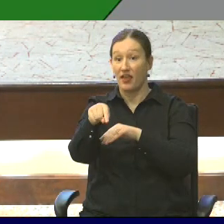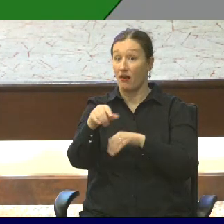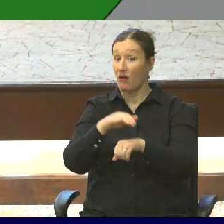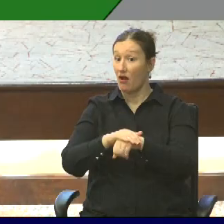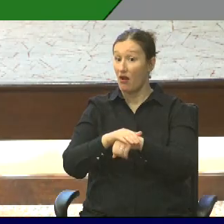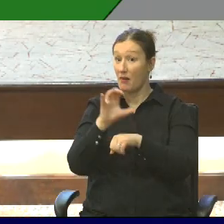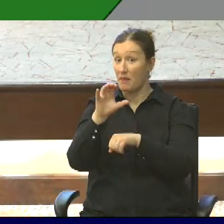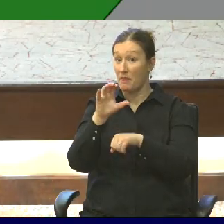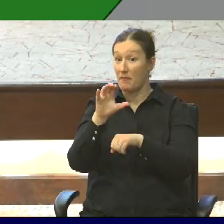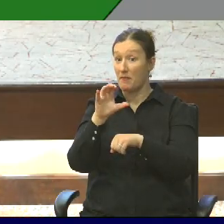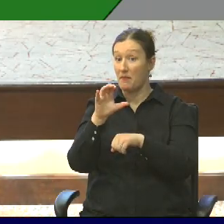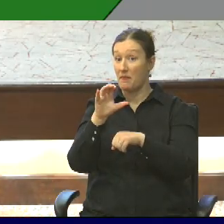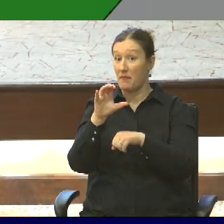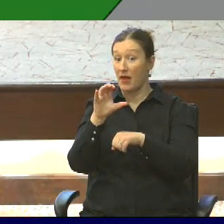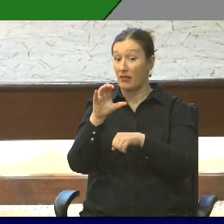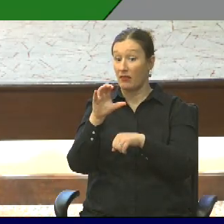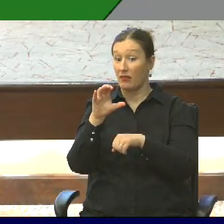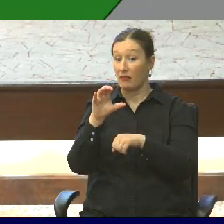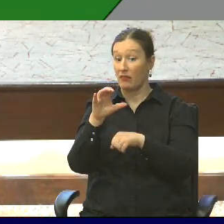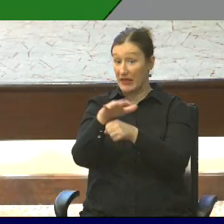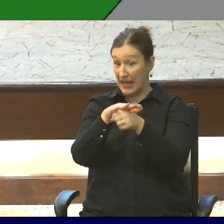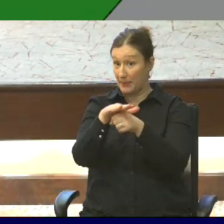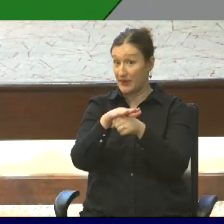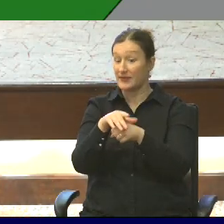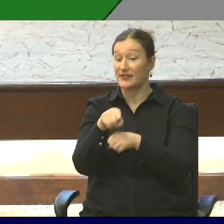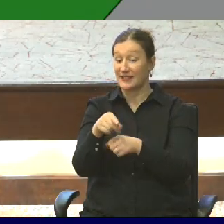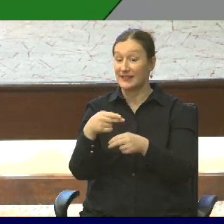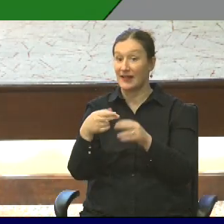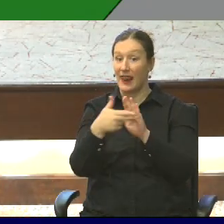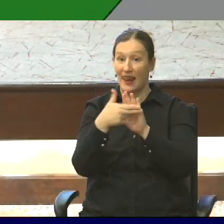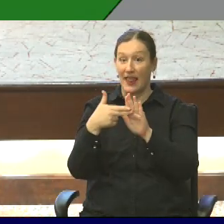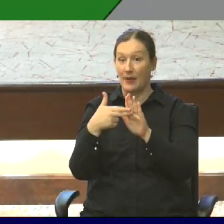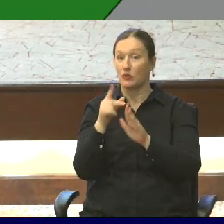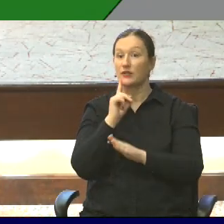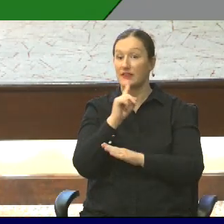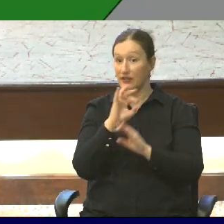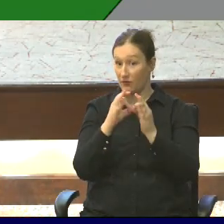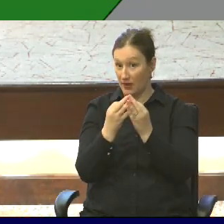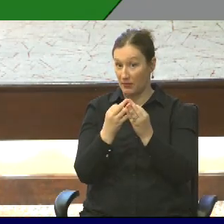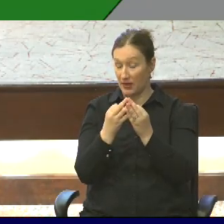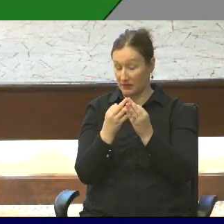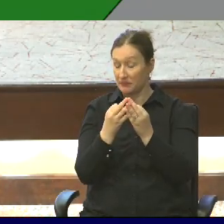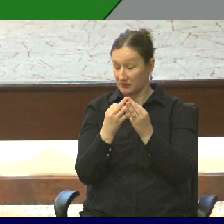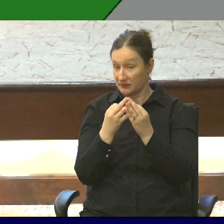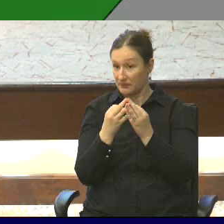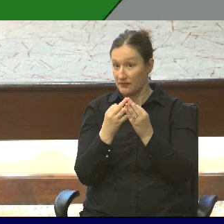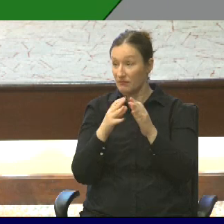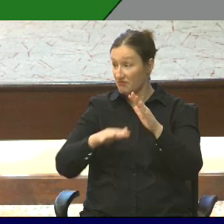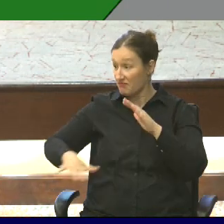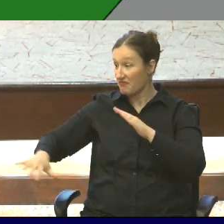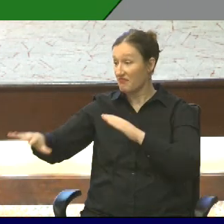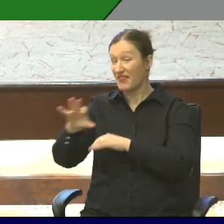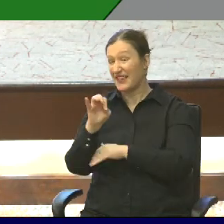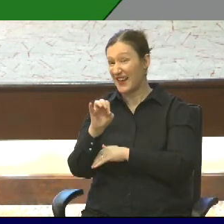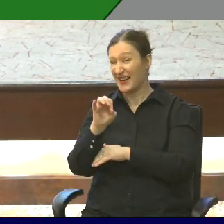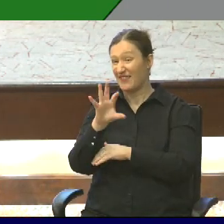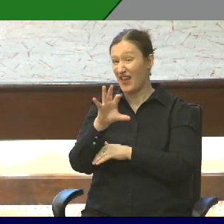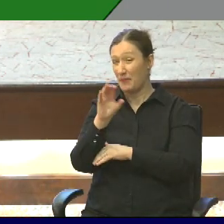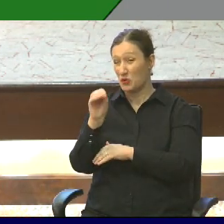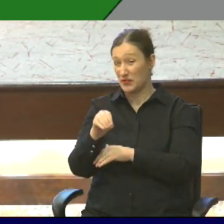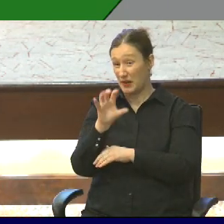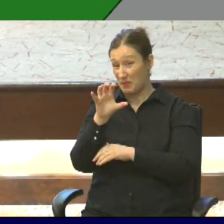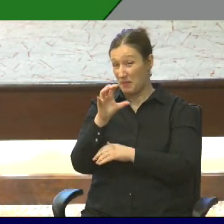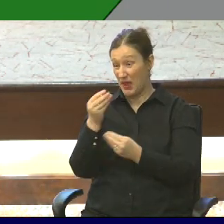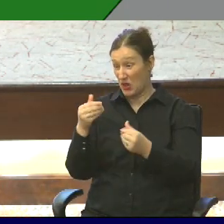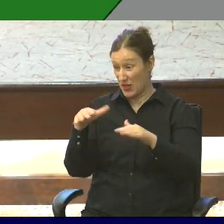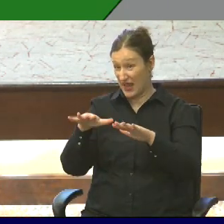is owned single family. Of the 1,100 acres for Baylor University proper, about 95% of it is zoned